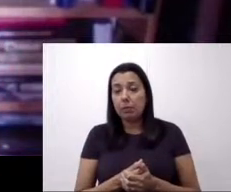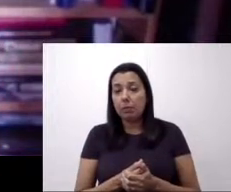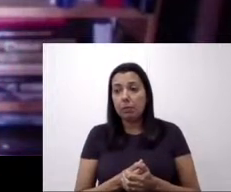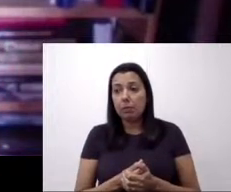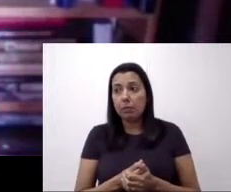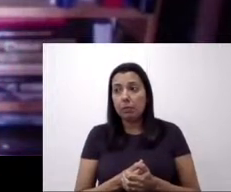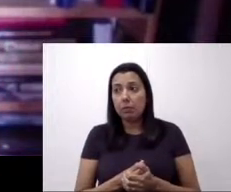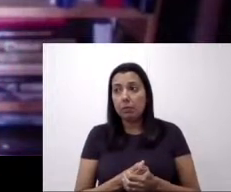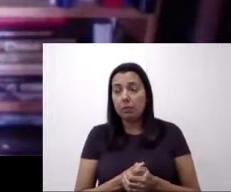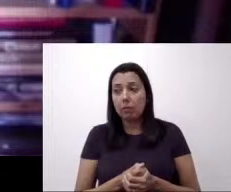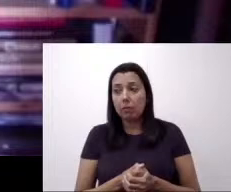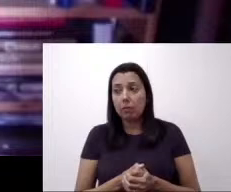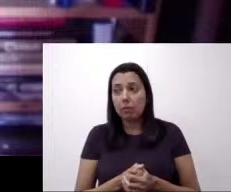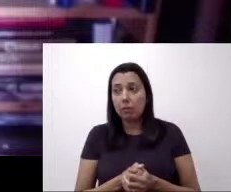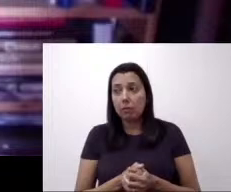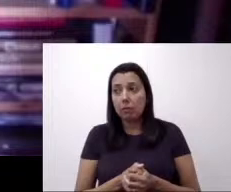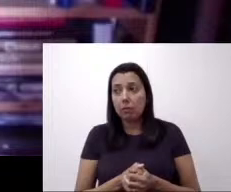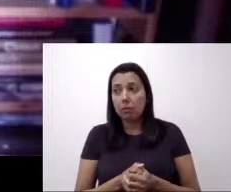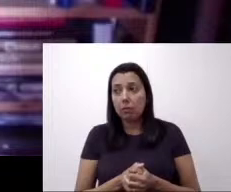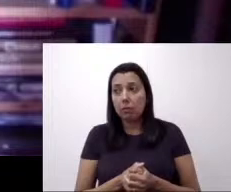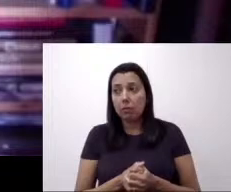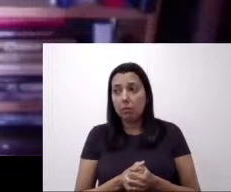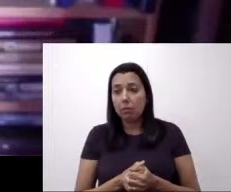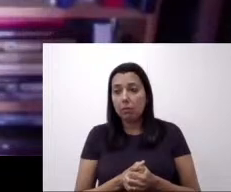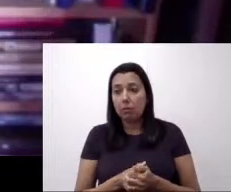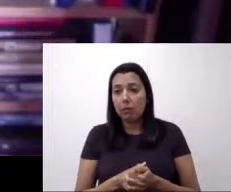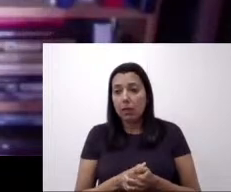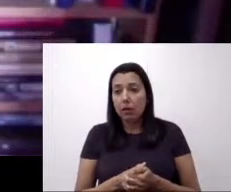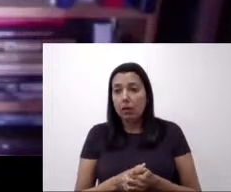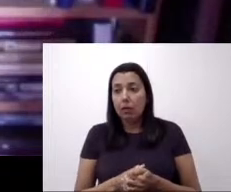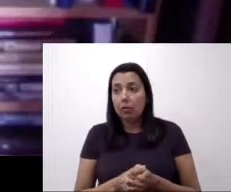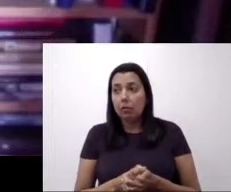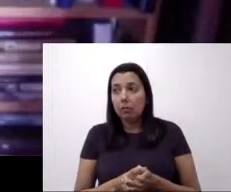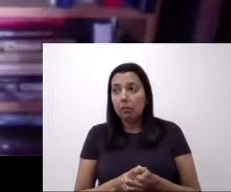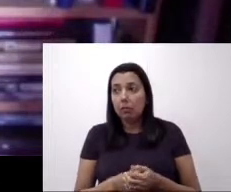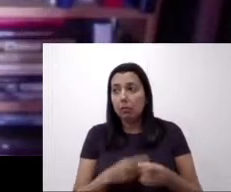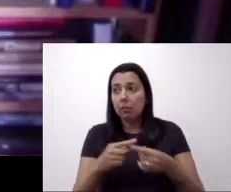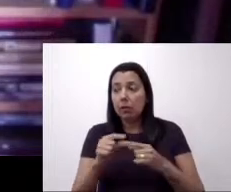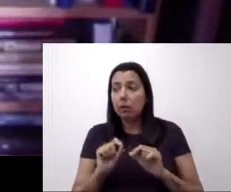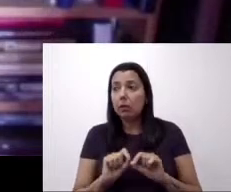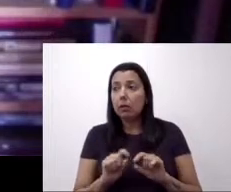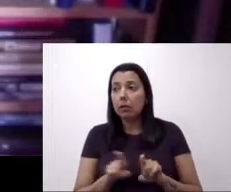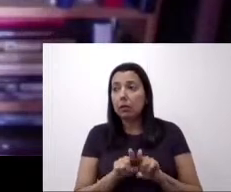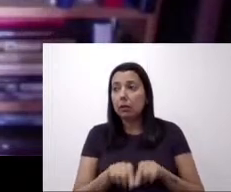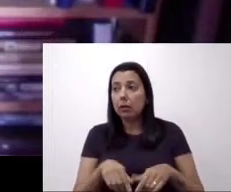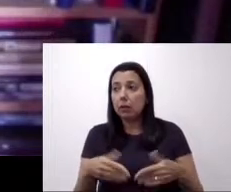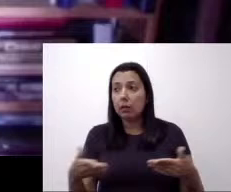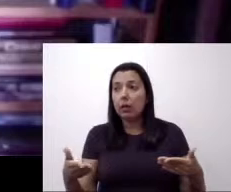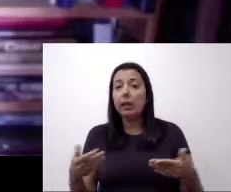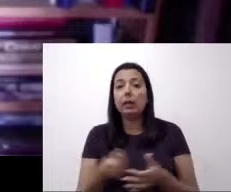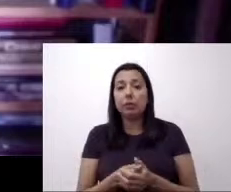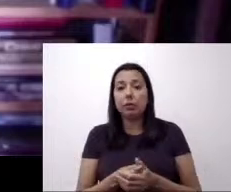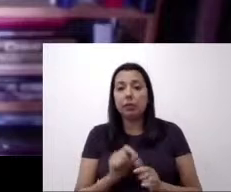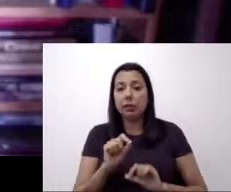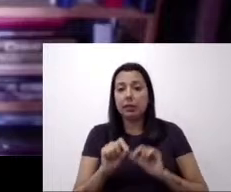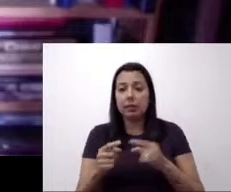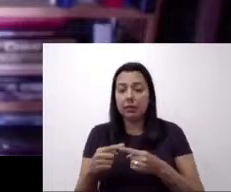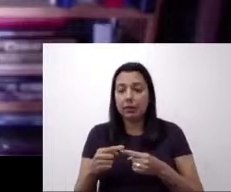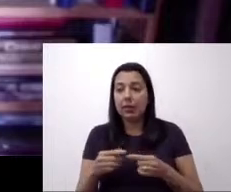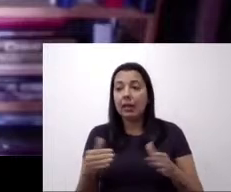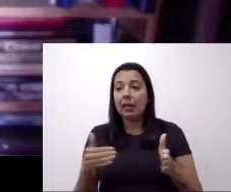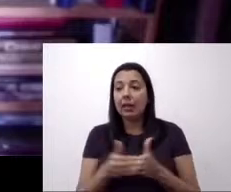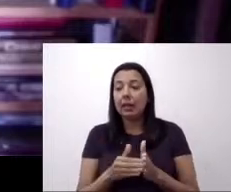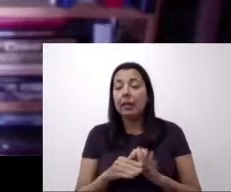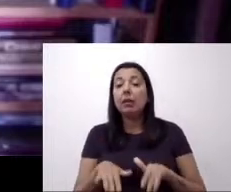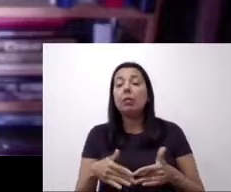denaturalization of gender identities. But even if the international context is